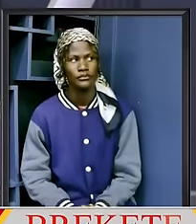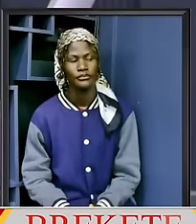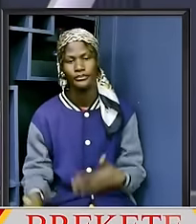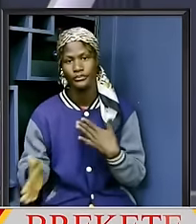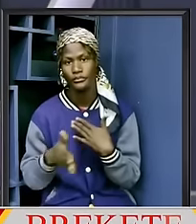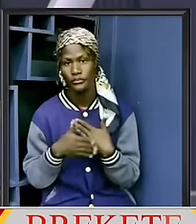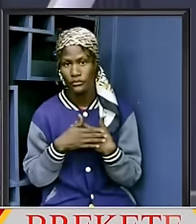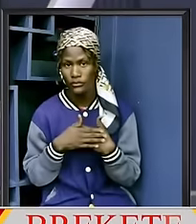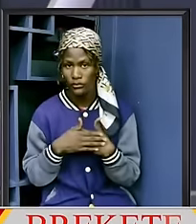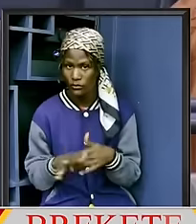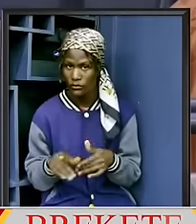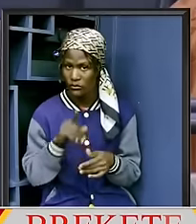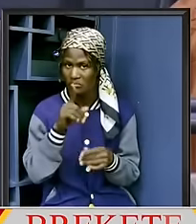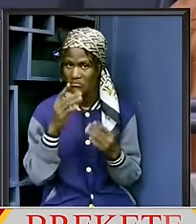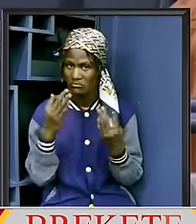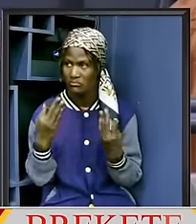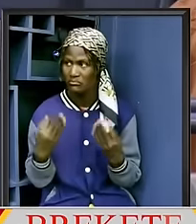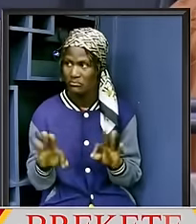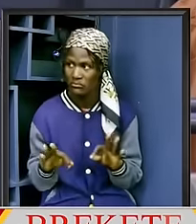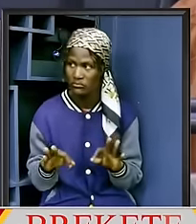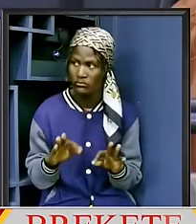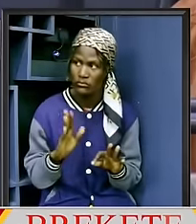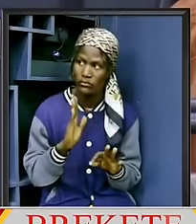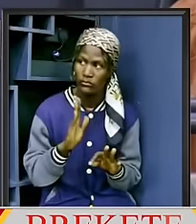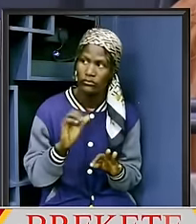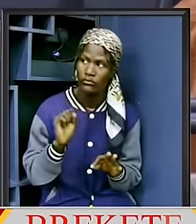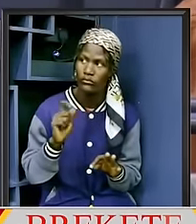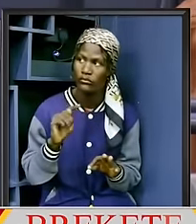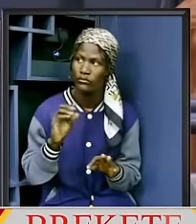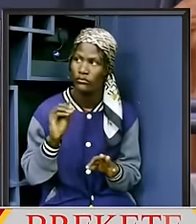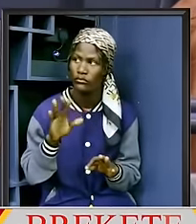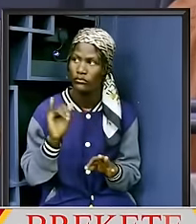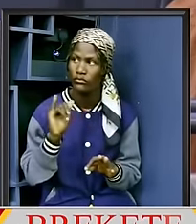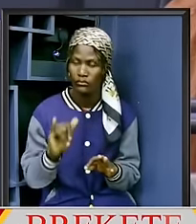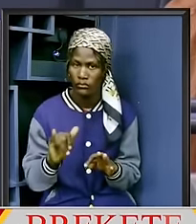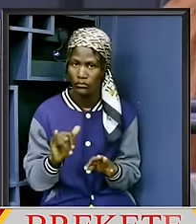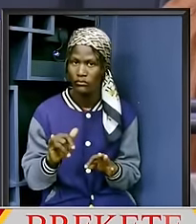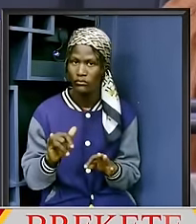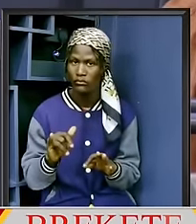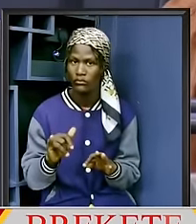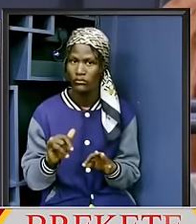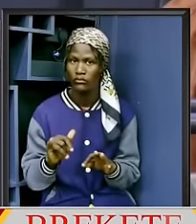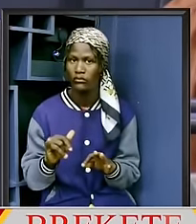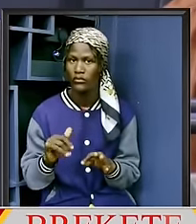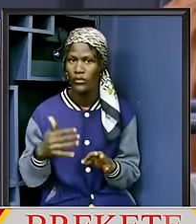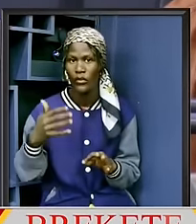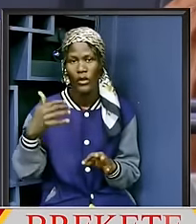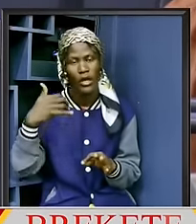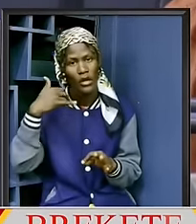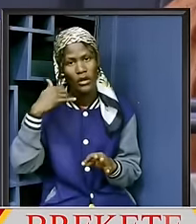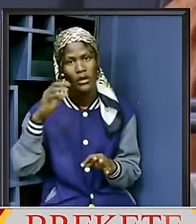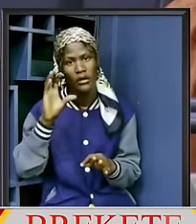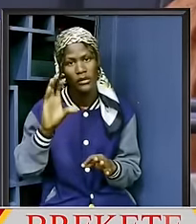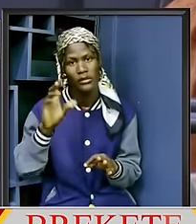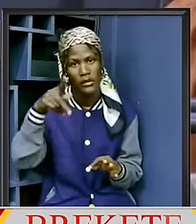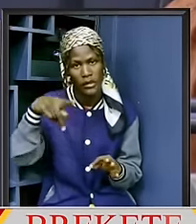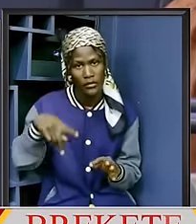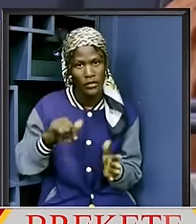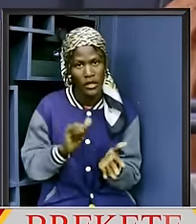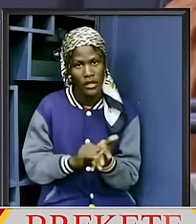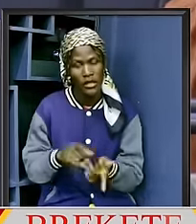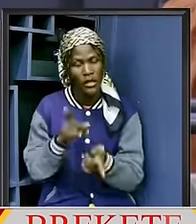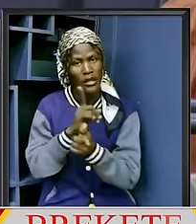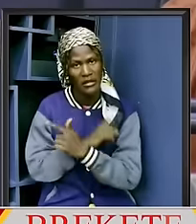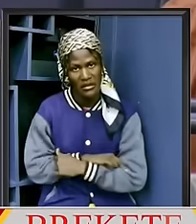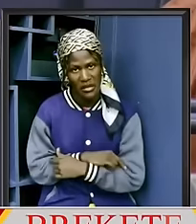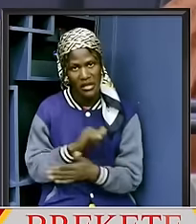After you talk your own side of the story. Yes, sir. The way I call CP that day. Yes, sir. Where he talks, say, may